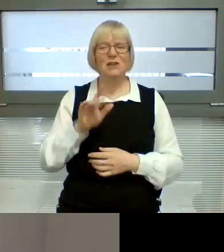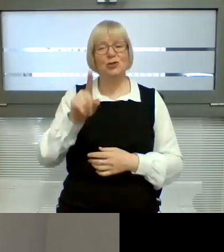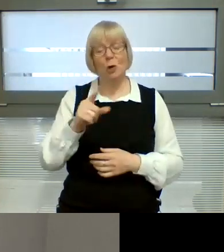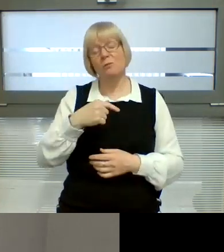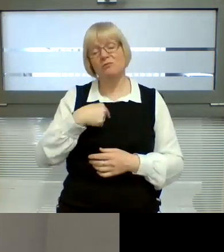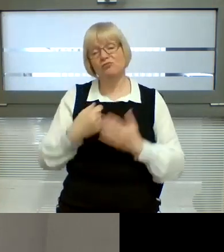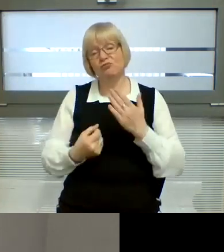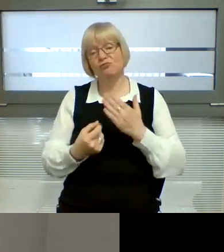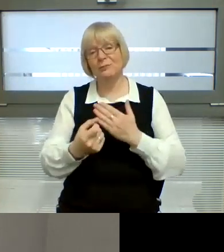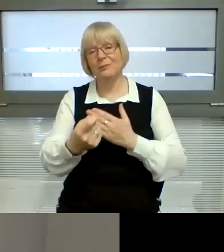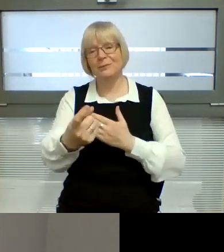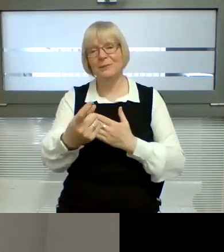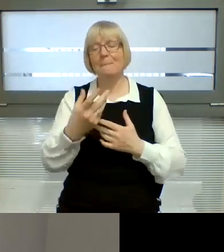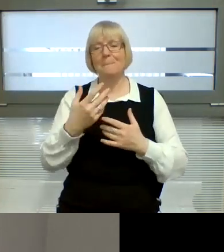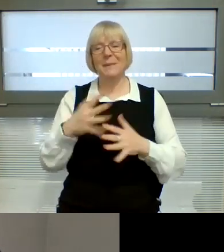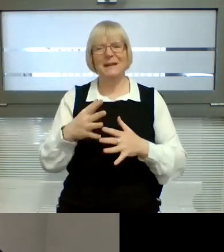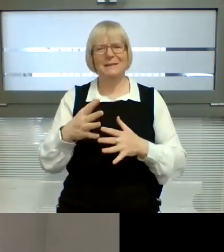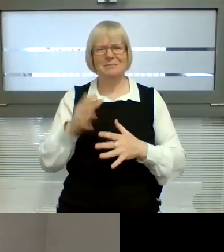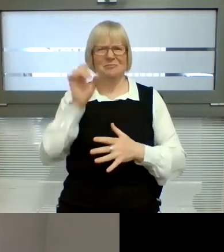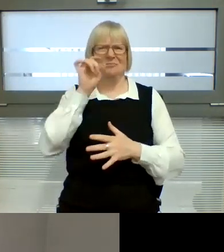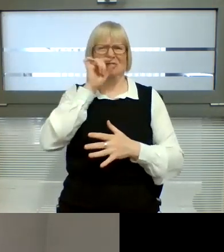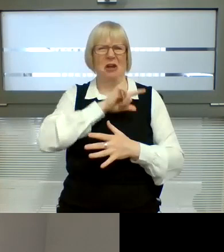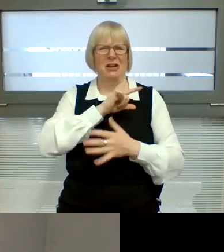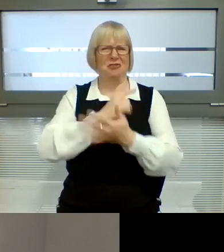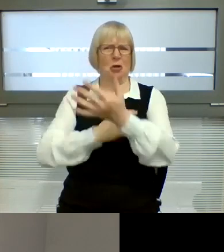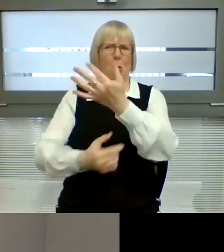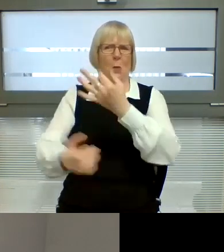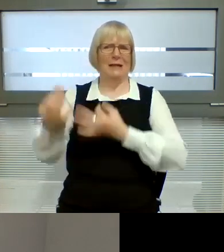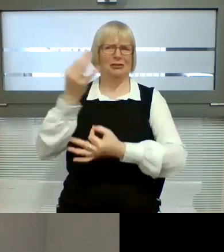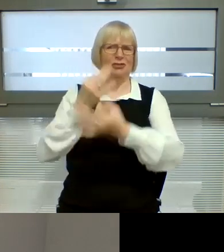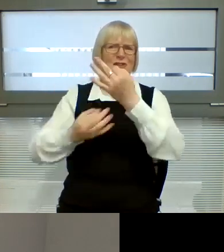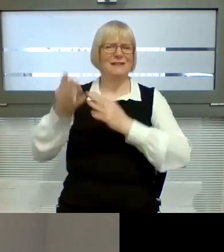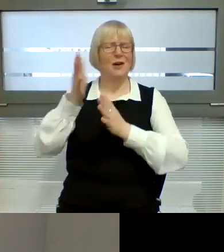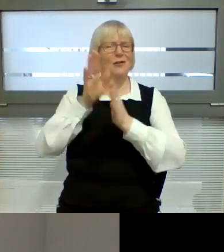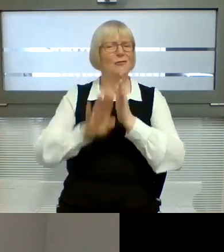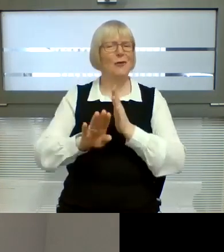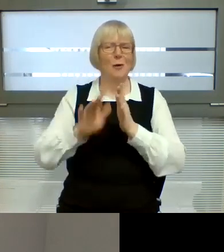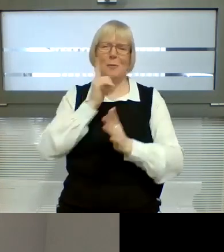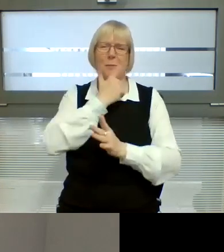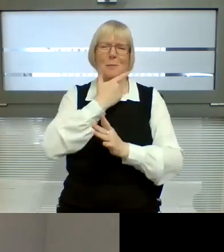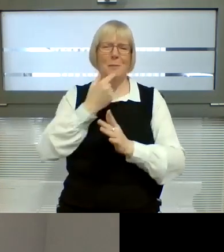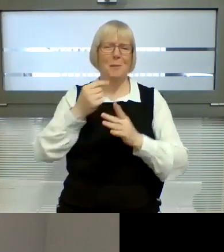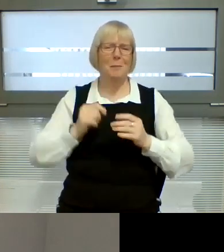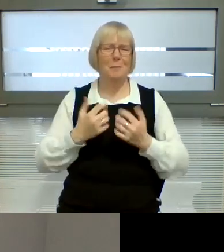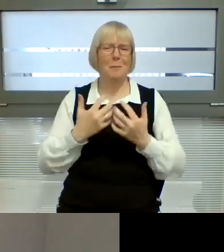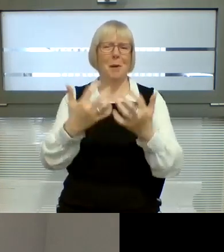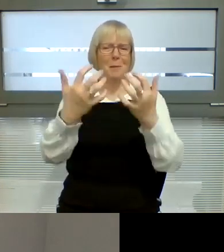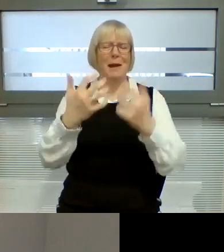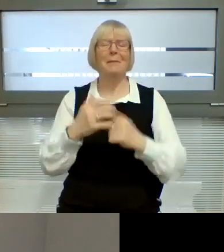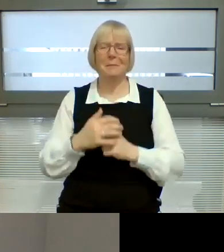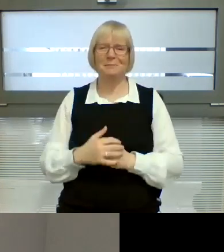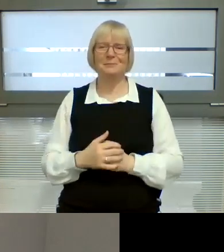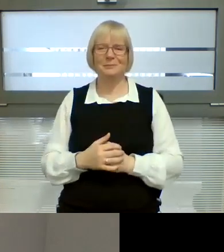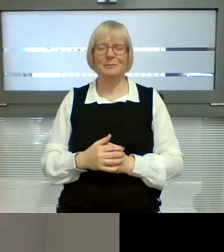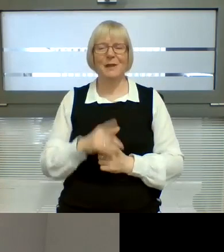had some very bizarre questions from the public, but also Jim,